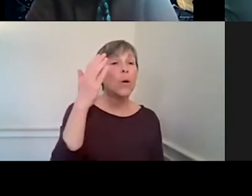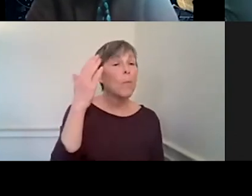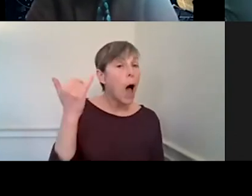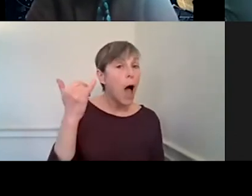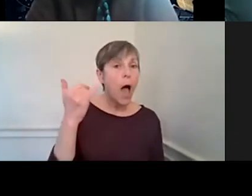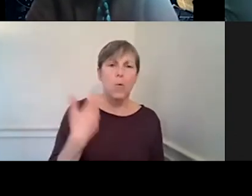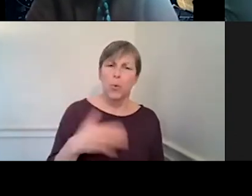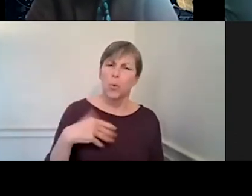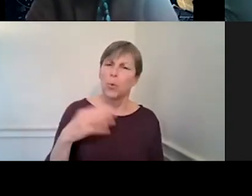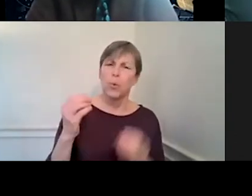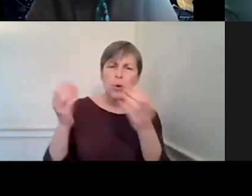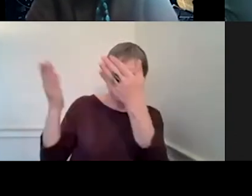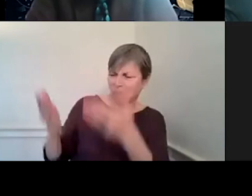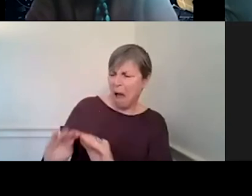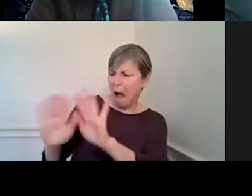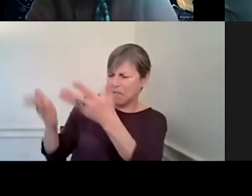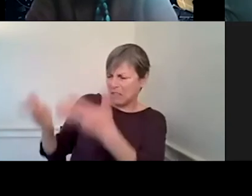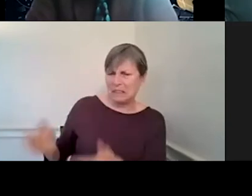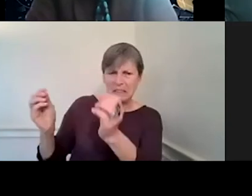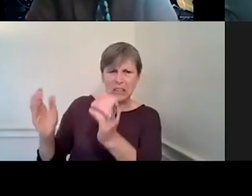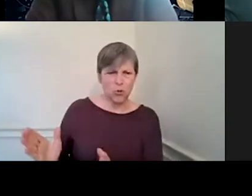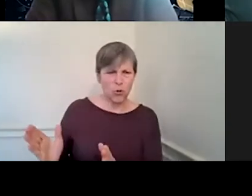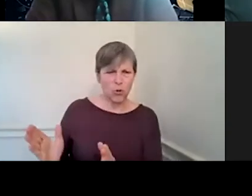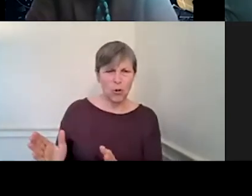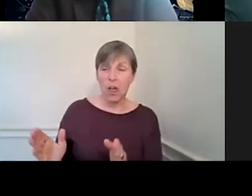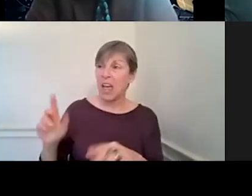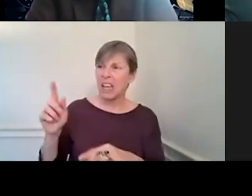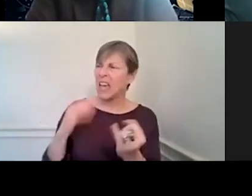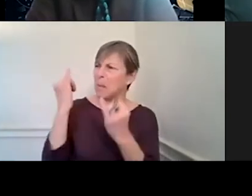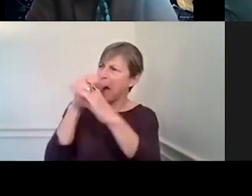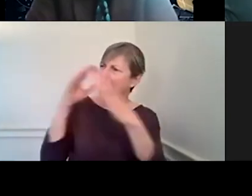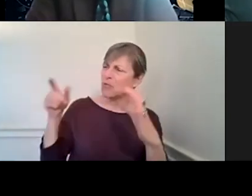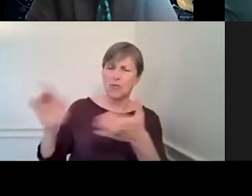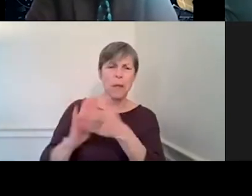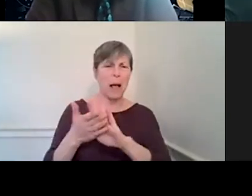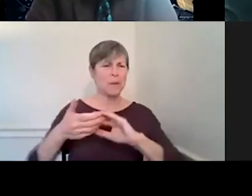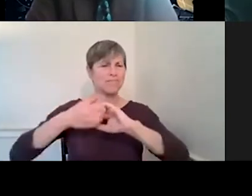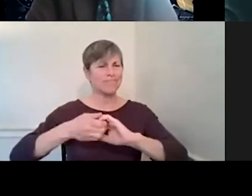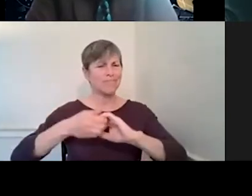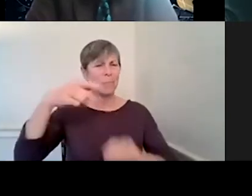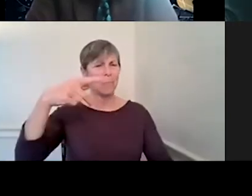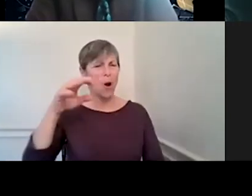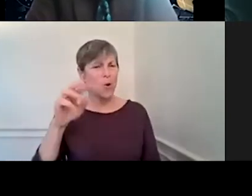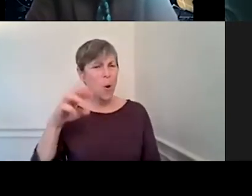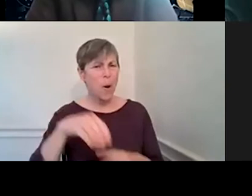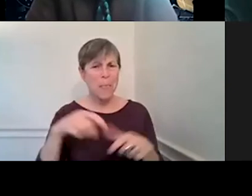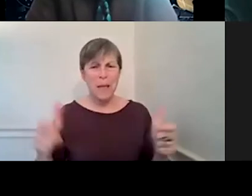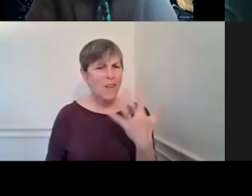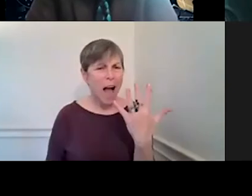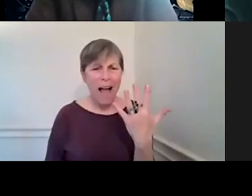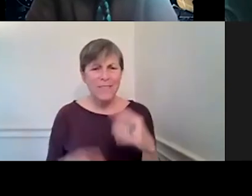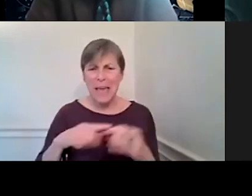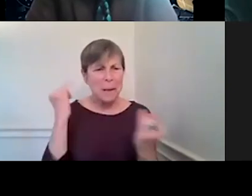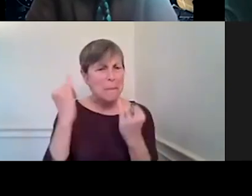in me. She said, I could not see you being a partner in the Big Five.